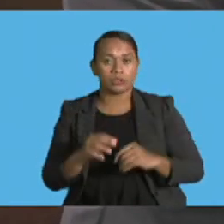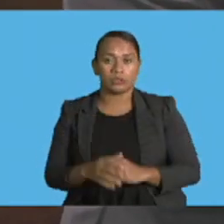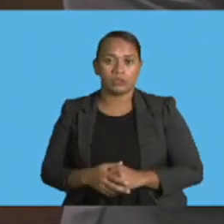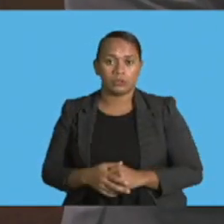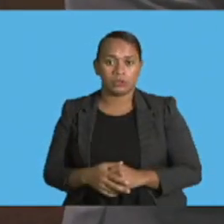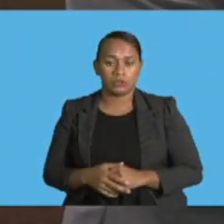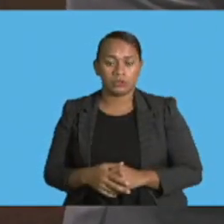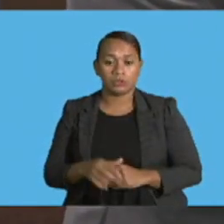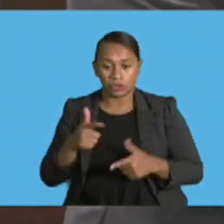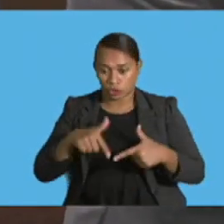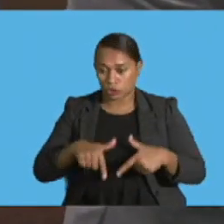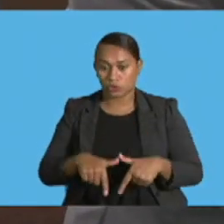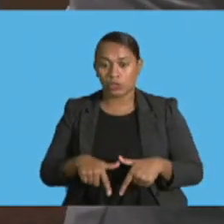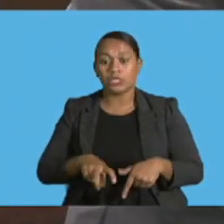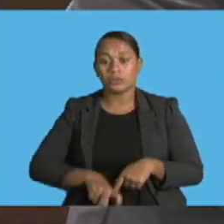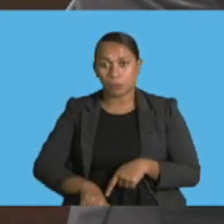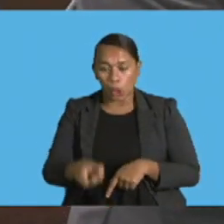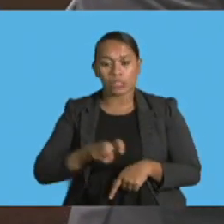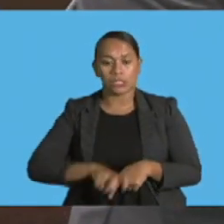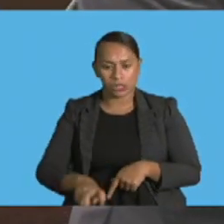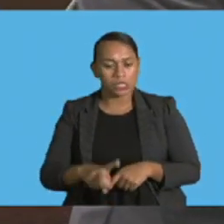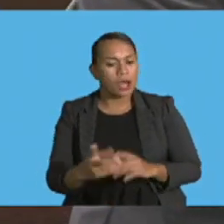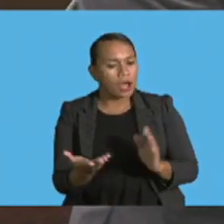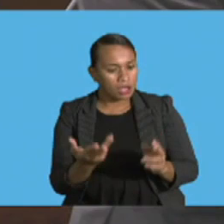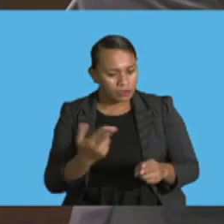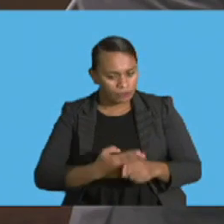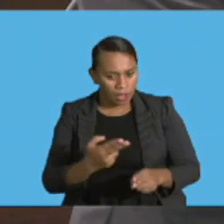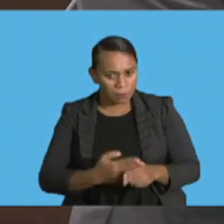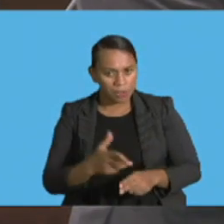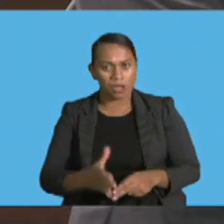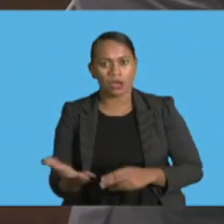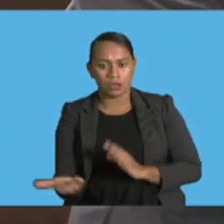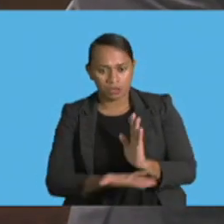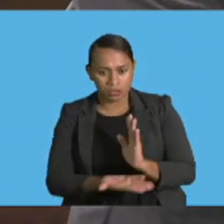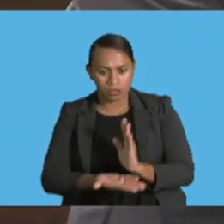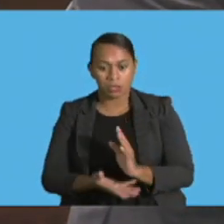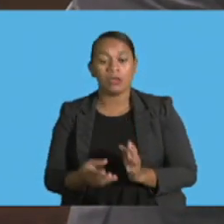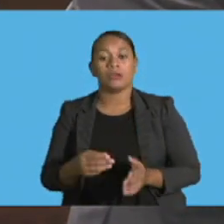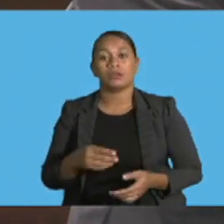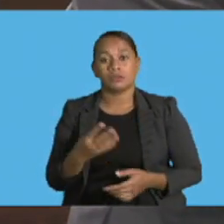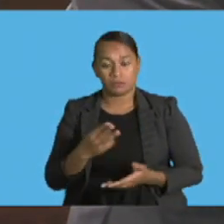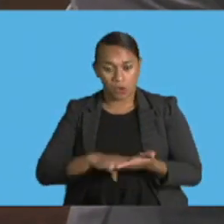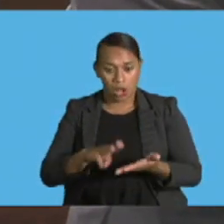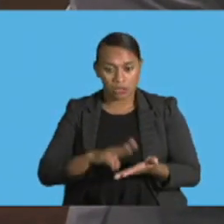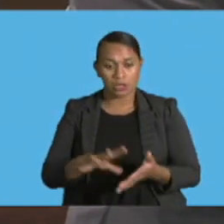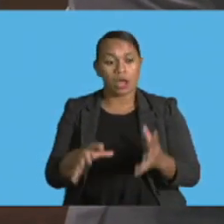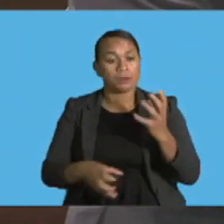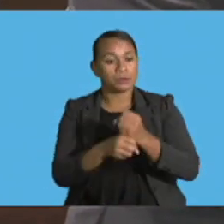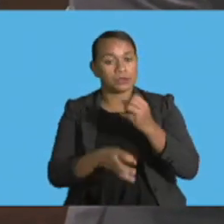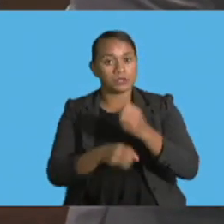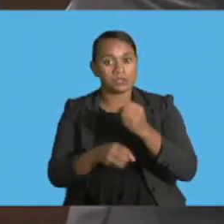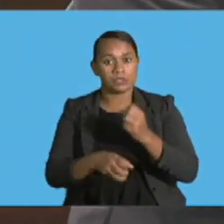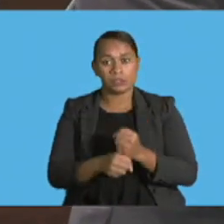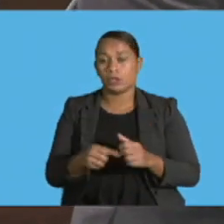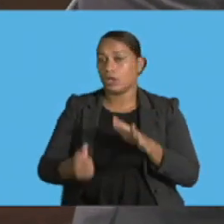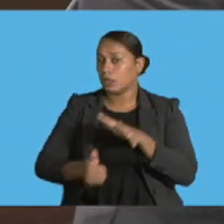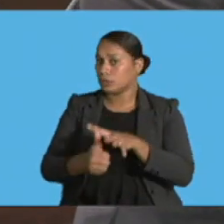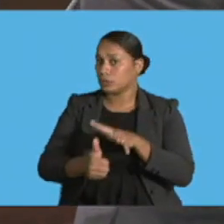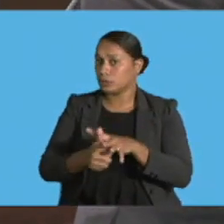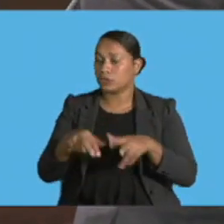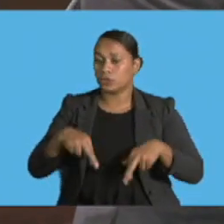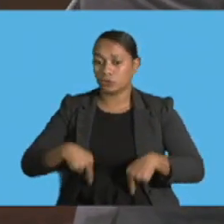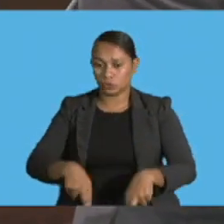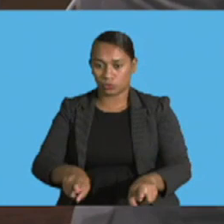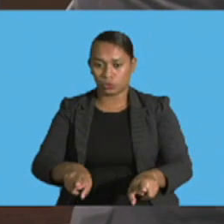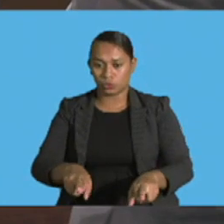transportation and harvesting. A total of $3 million is allocated for upgrading of cane access roads and installation